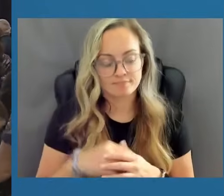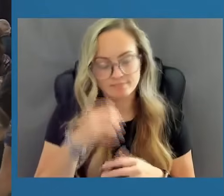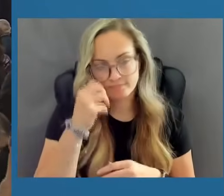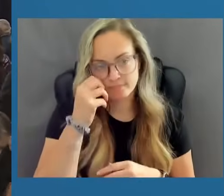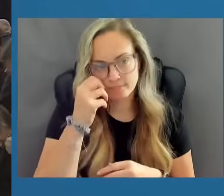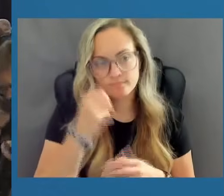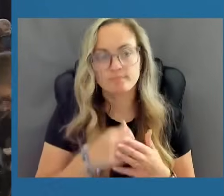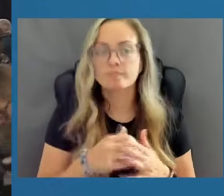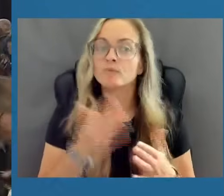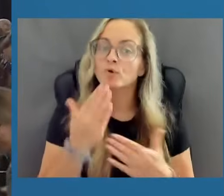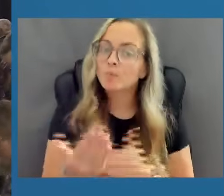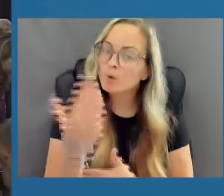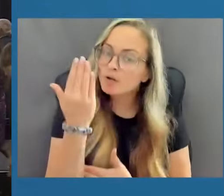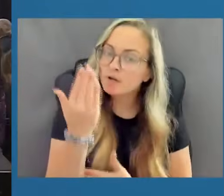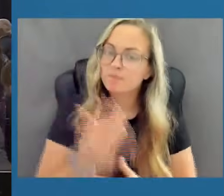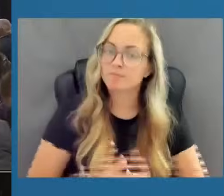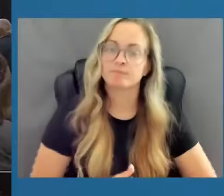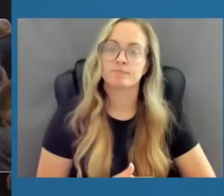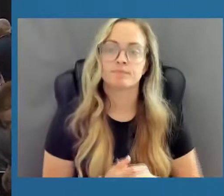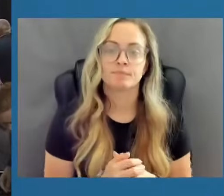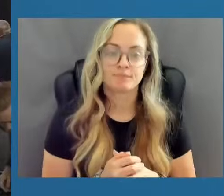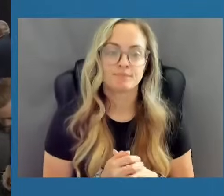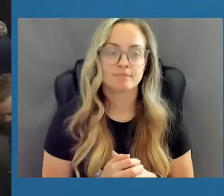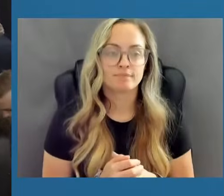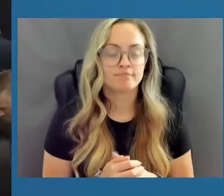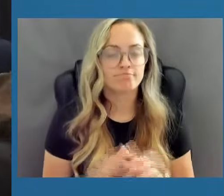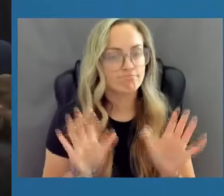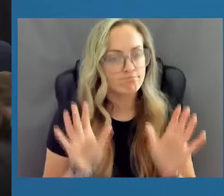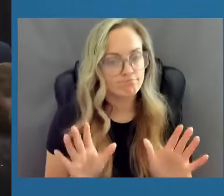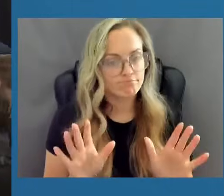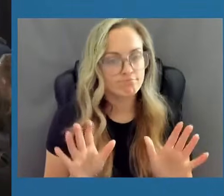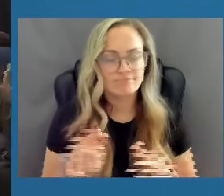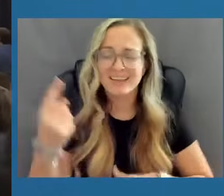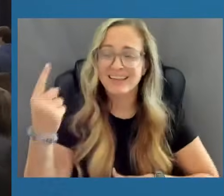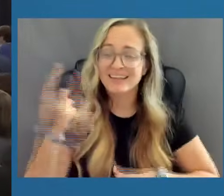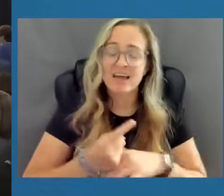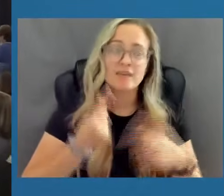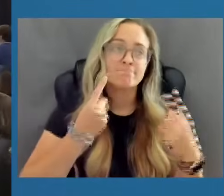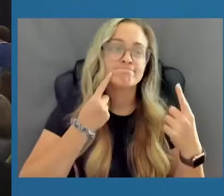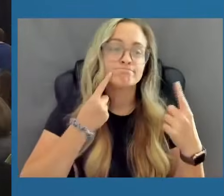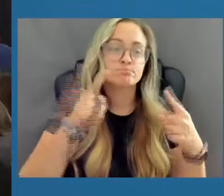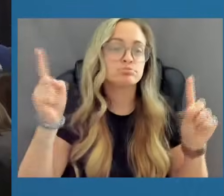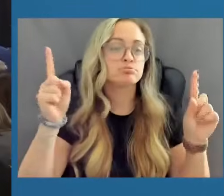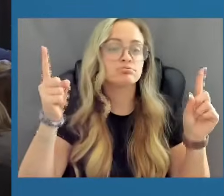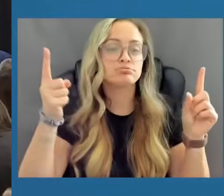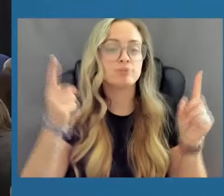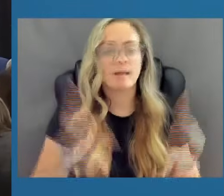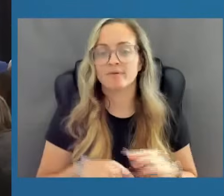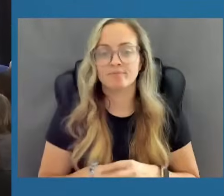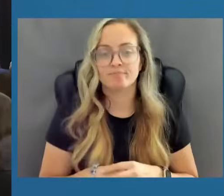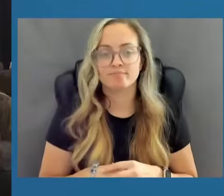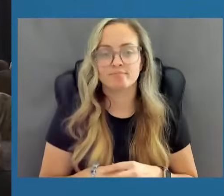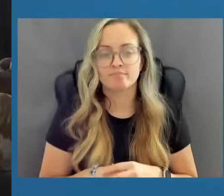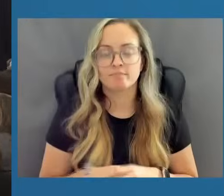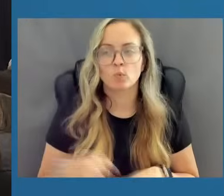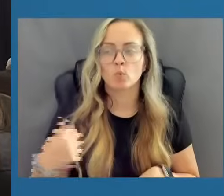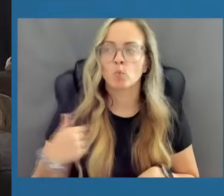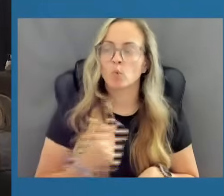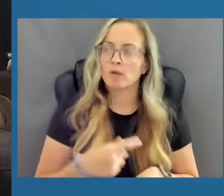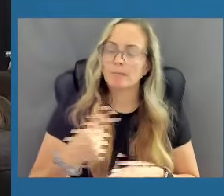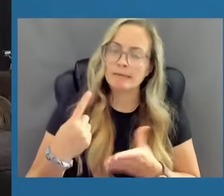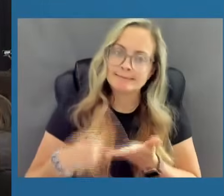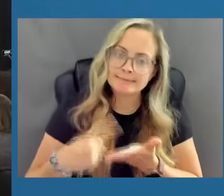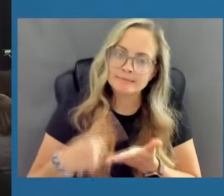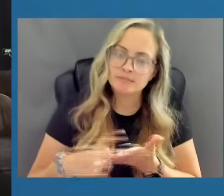Well, good morning. Good morning. Oh, the day has finally arrived. We've been talking for over a